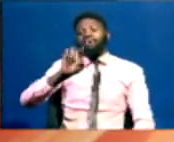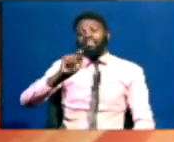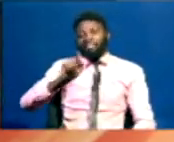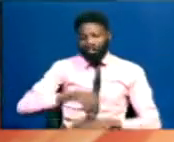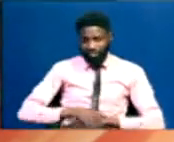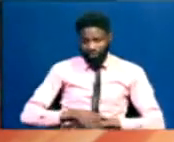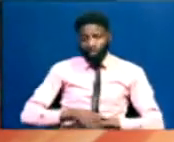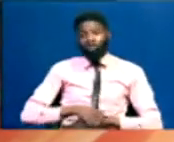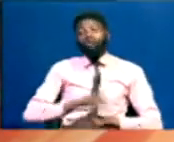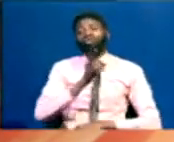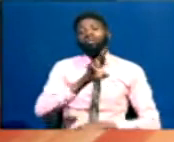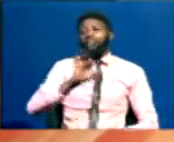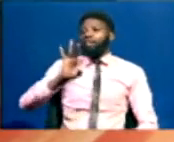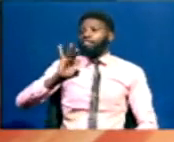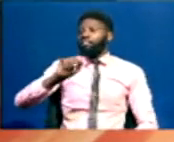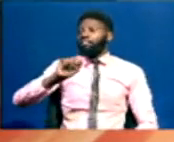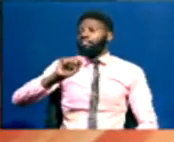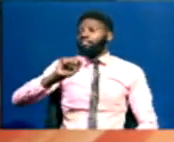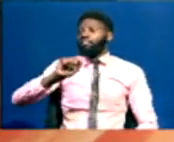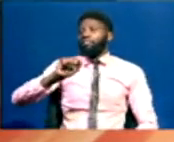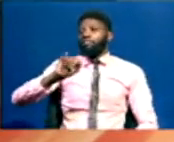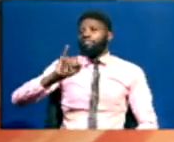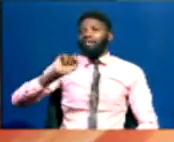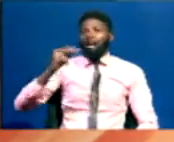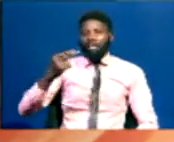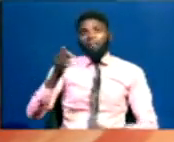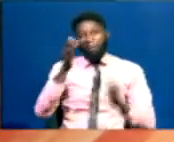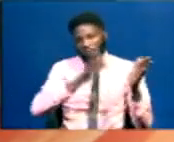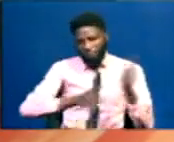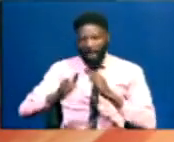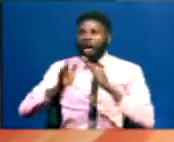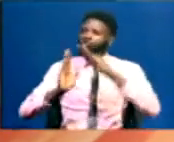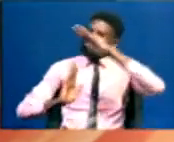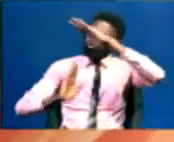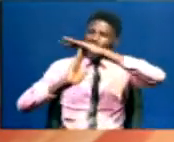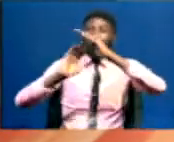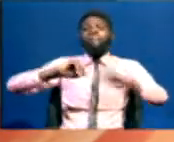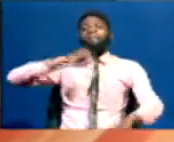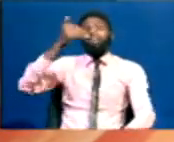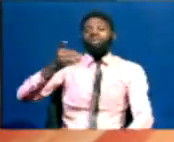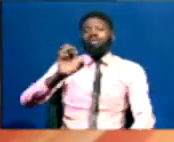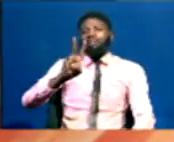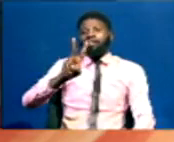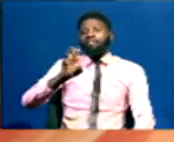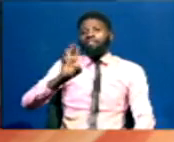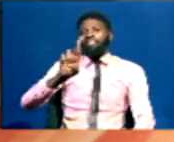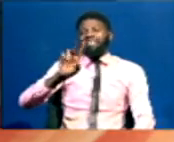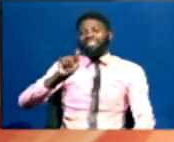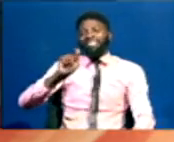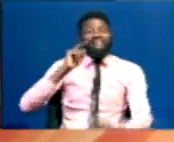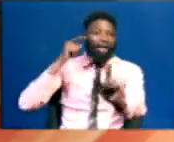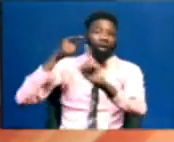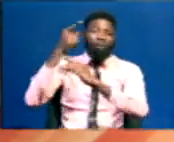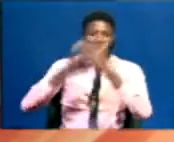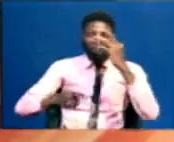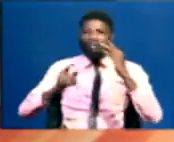Kilungu, Makueni County, will attempt to reach the summit of Mount Everest with the intention of promoting peace and creating awareness on mental